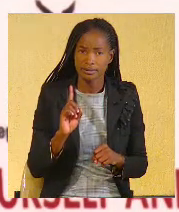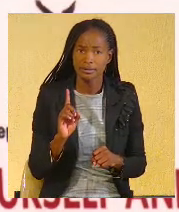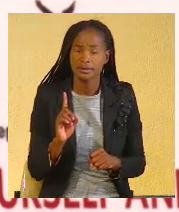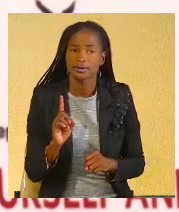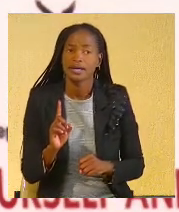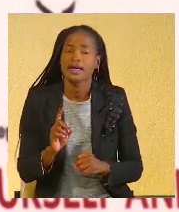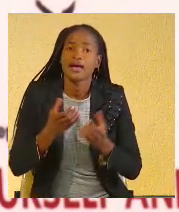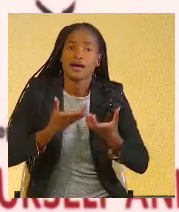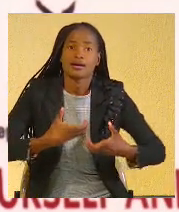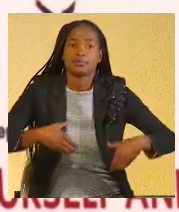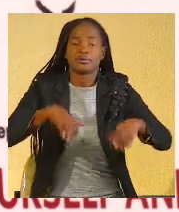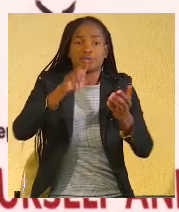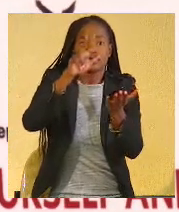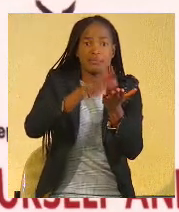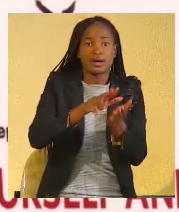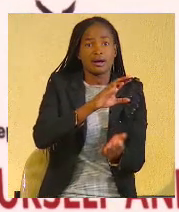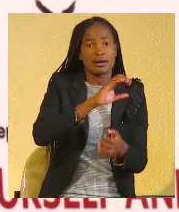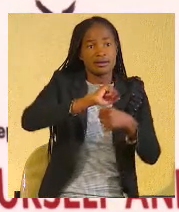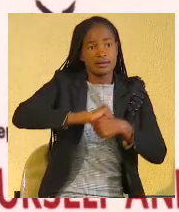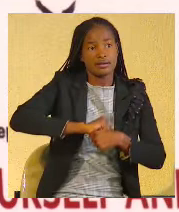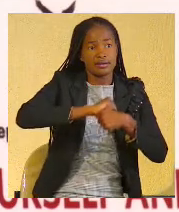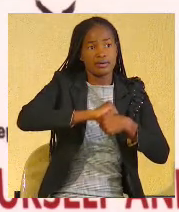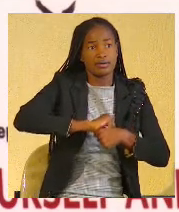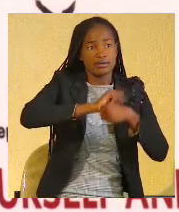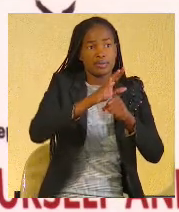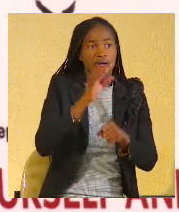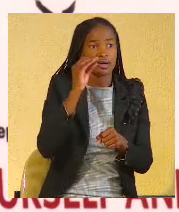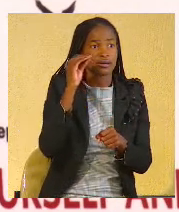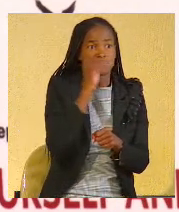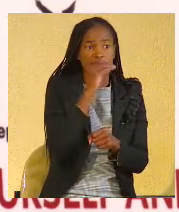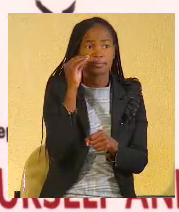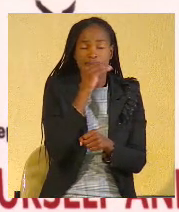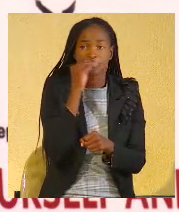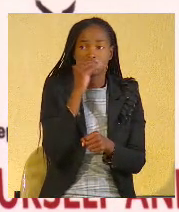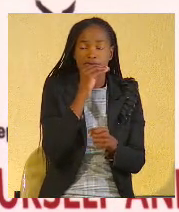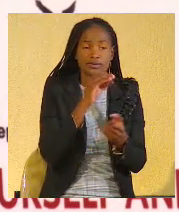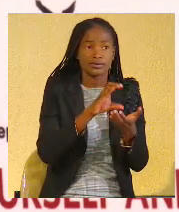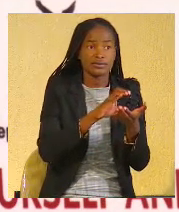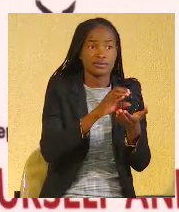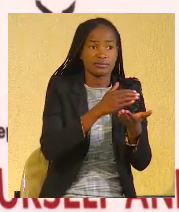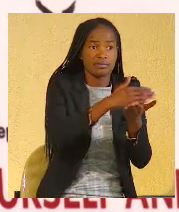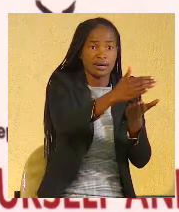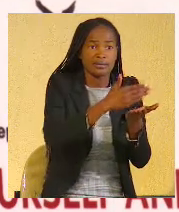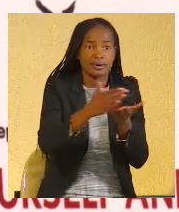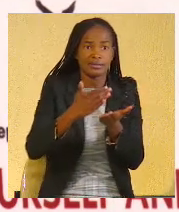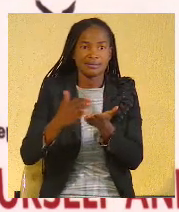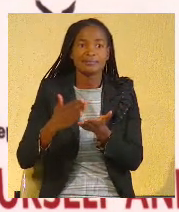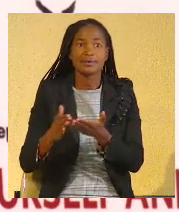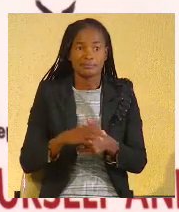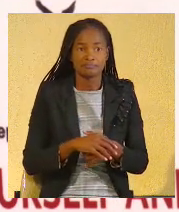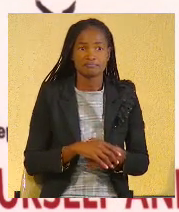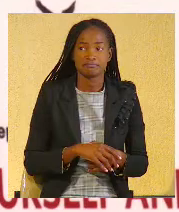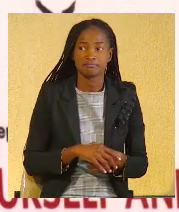and approved the COVID-19 food rations measures as follows.